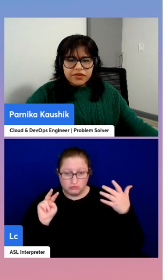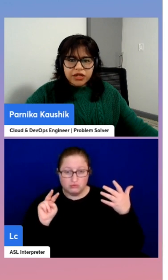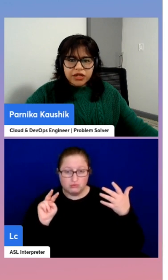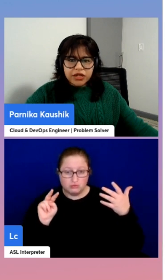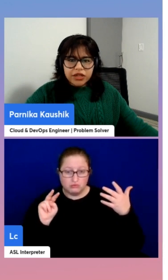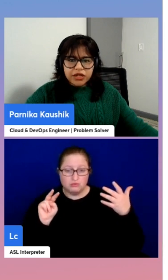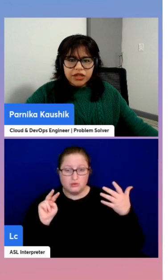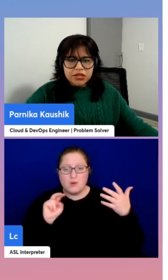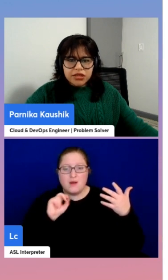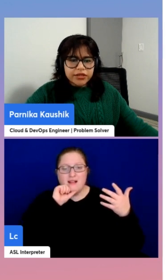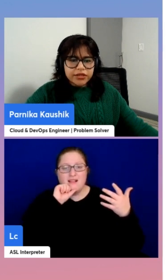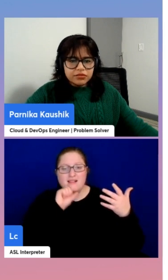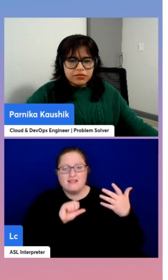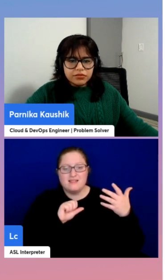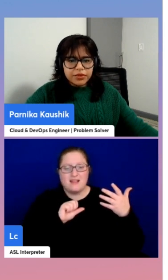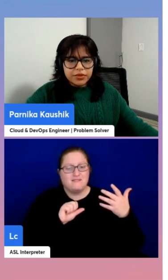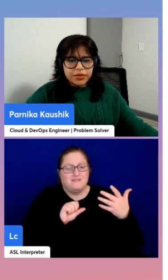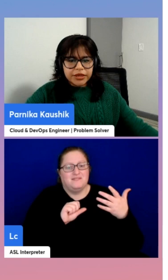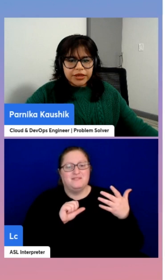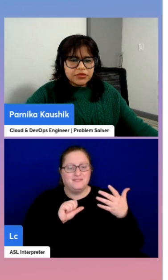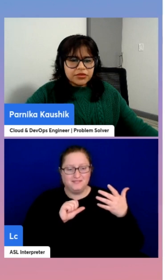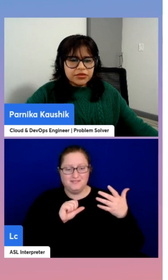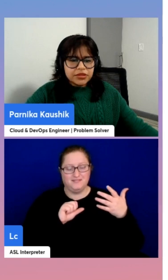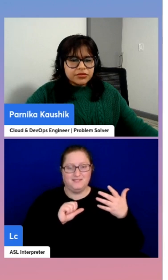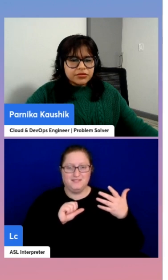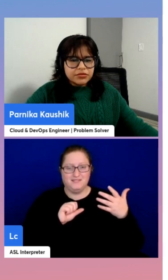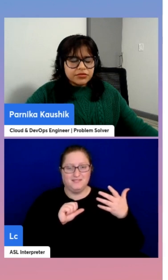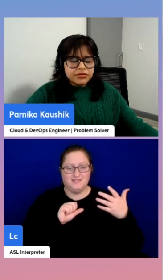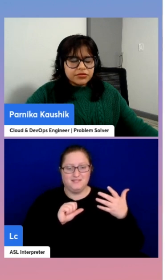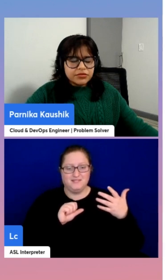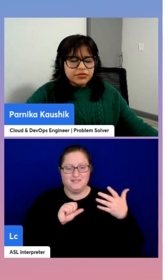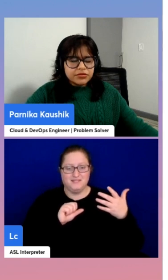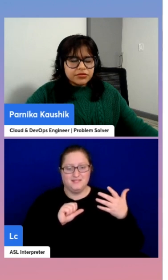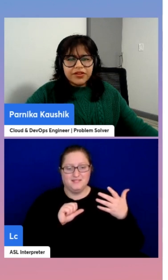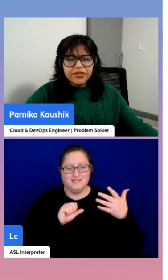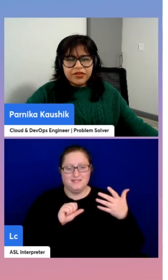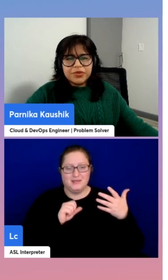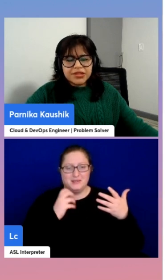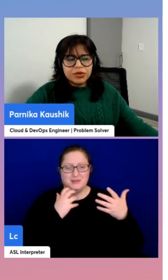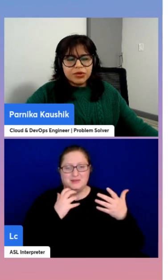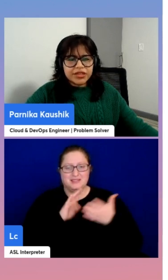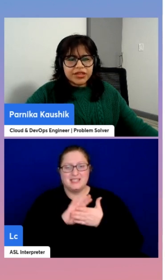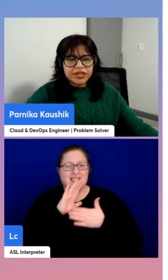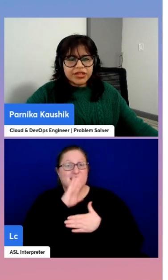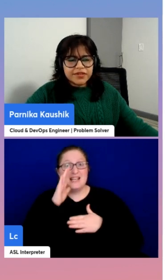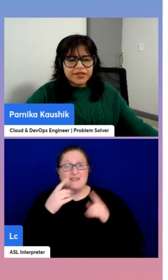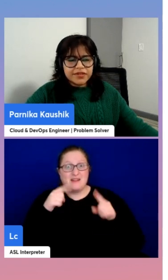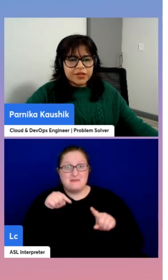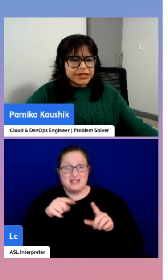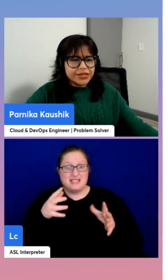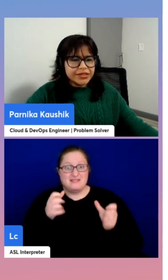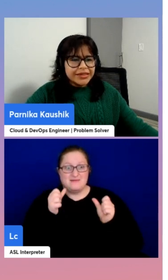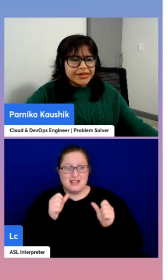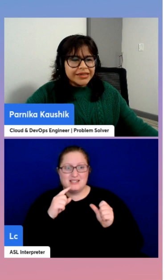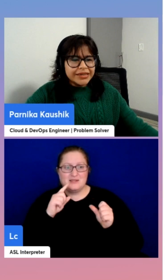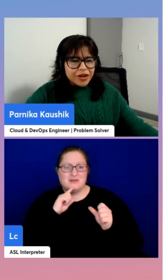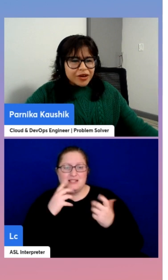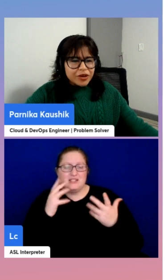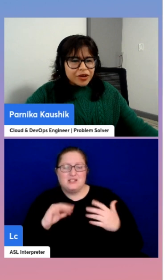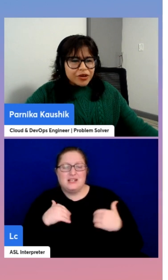I love it when it goes, voila, bam. It never happens this quickly. I just have sped up things